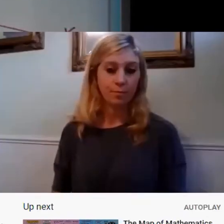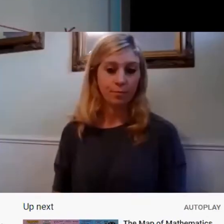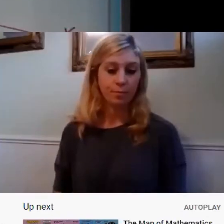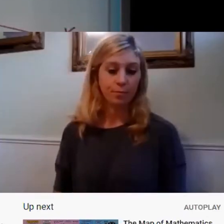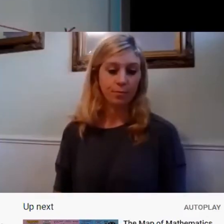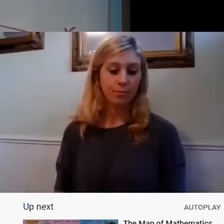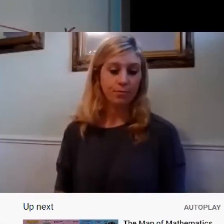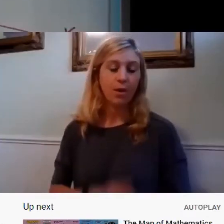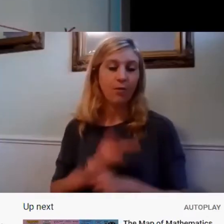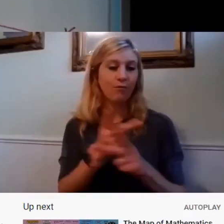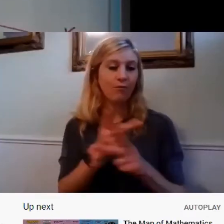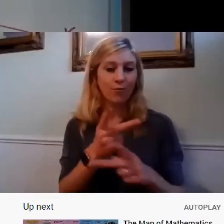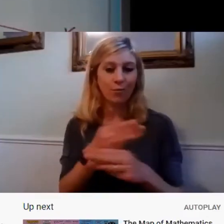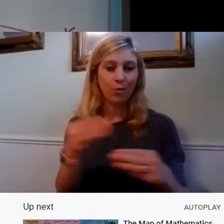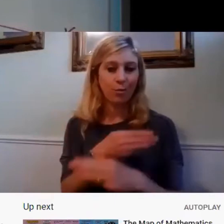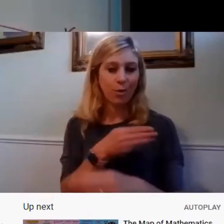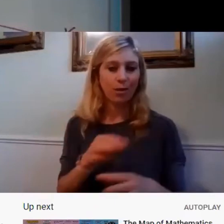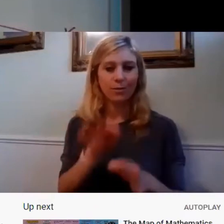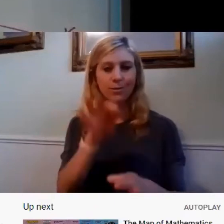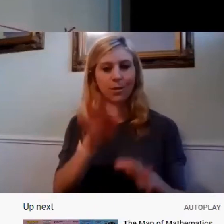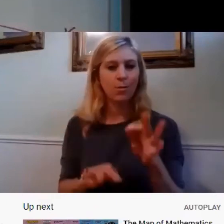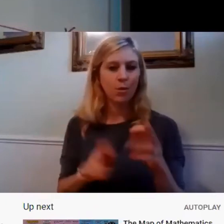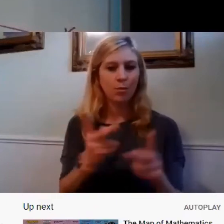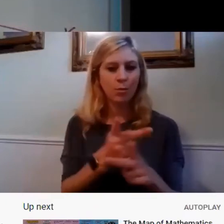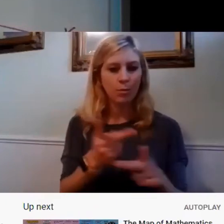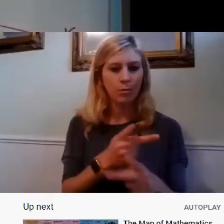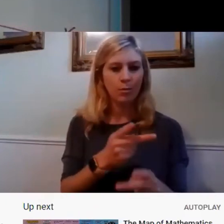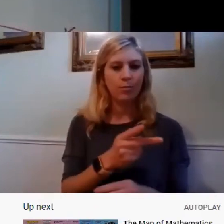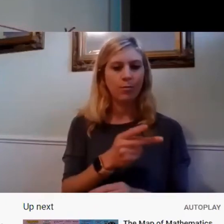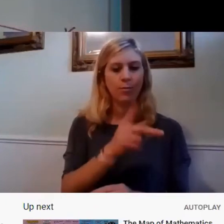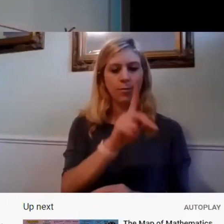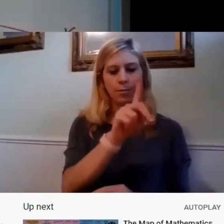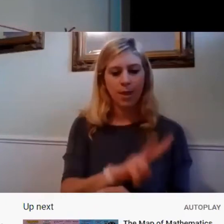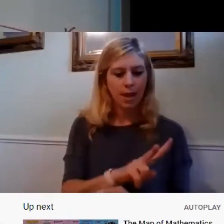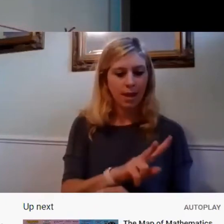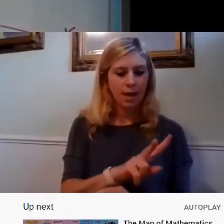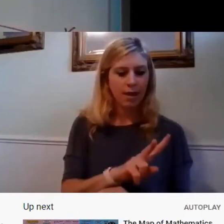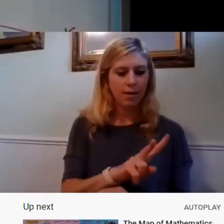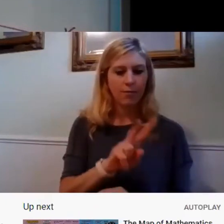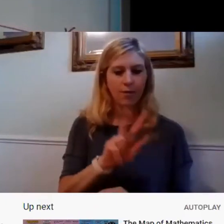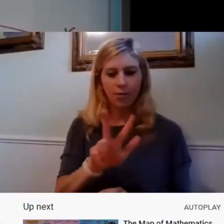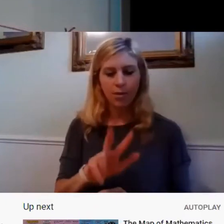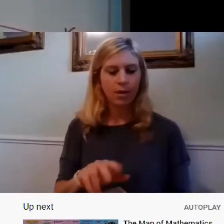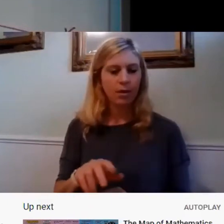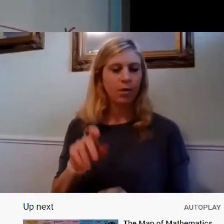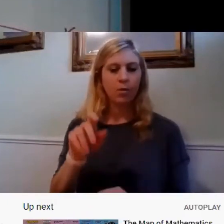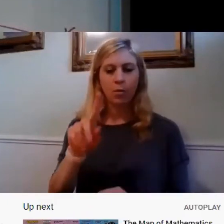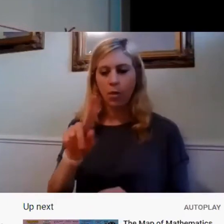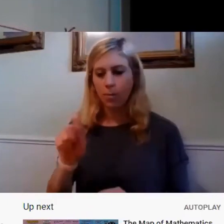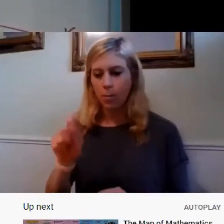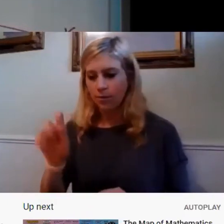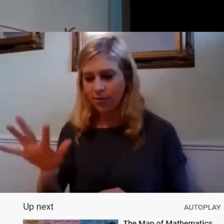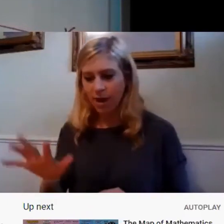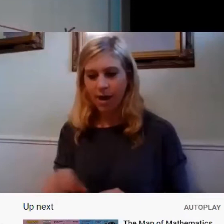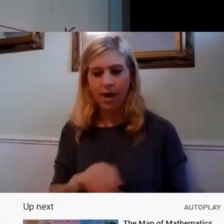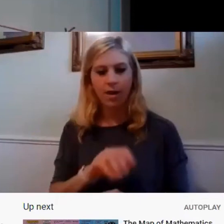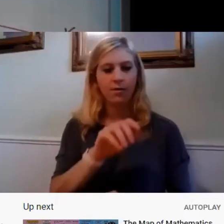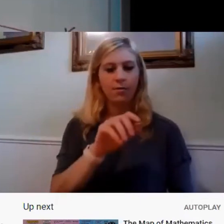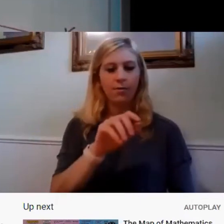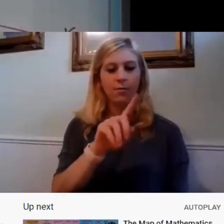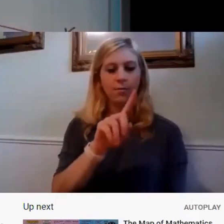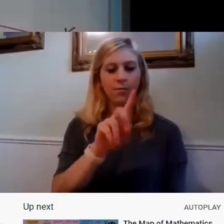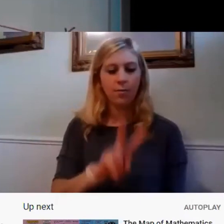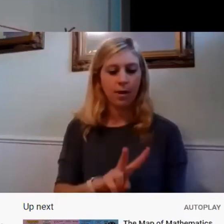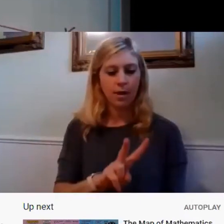3, let's go with 1.5. 1/2 of 8 is 4. 1/2 of 10 is 5. 1/2